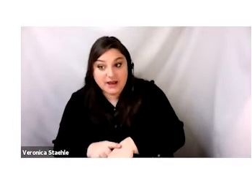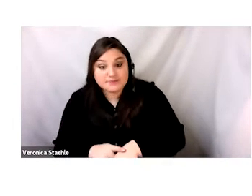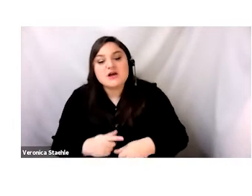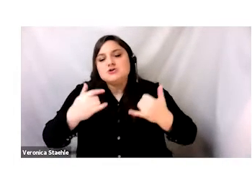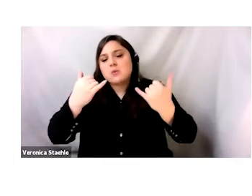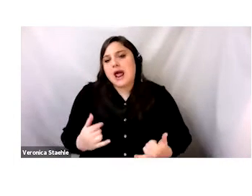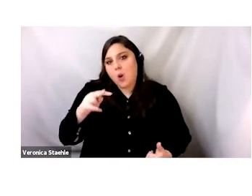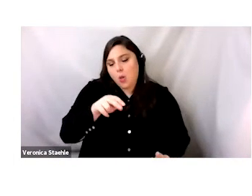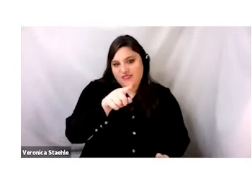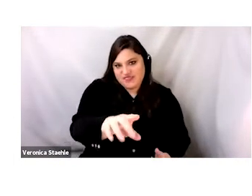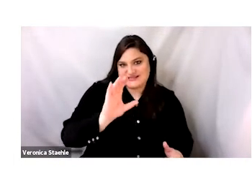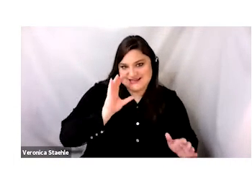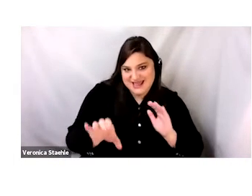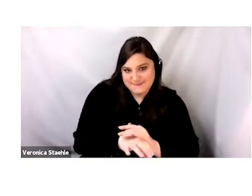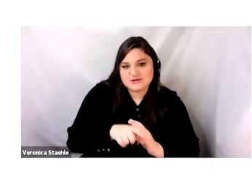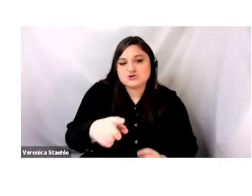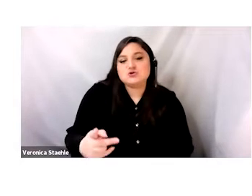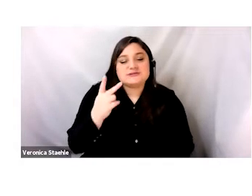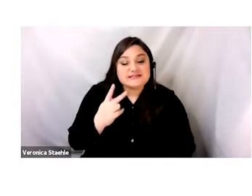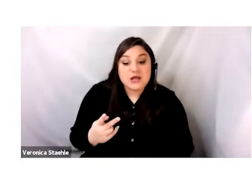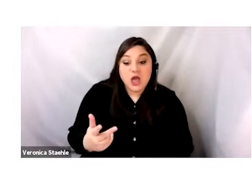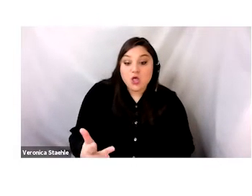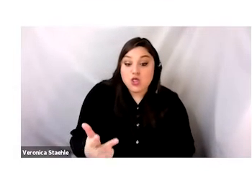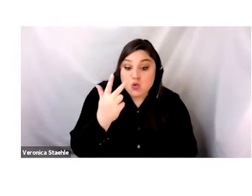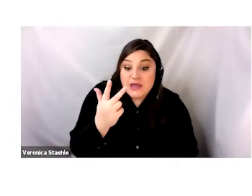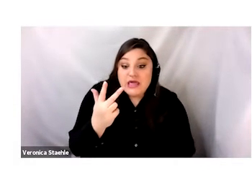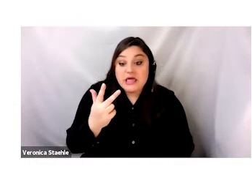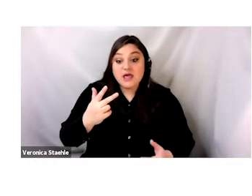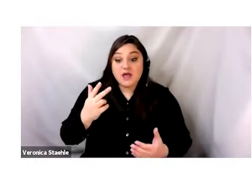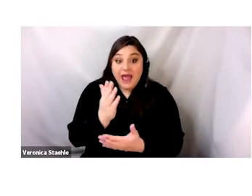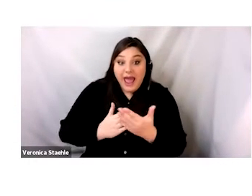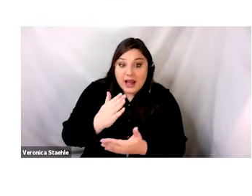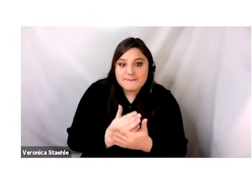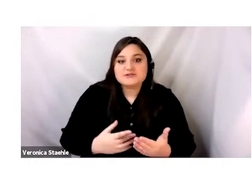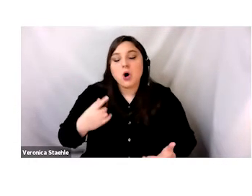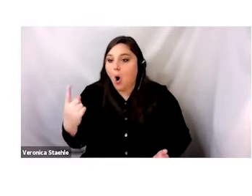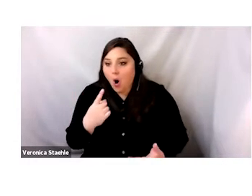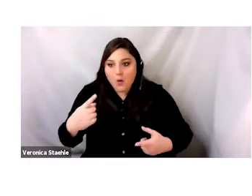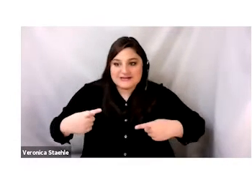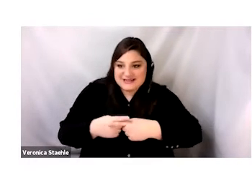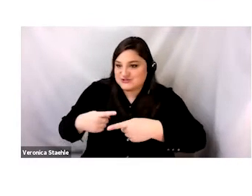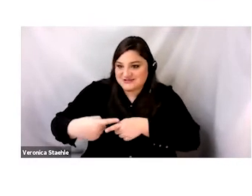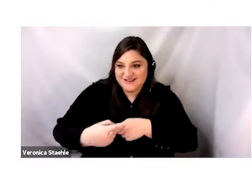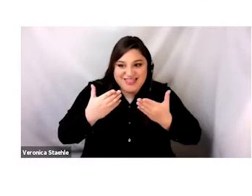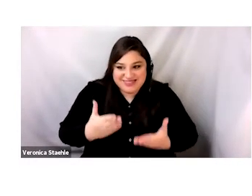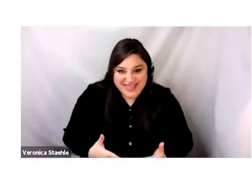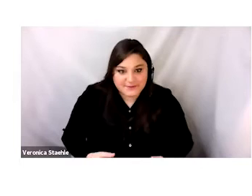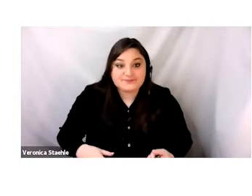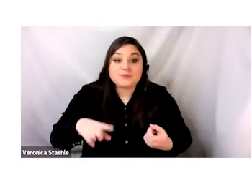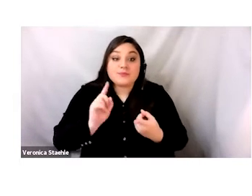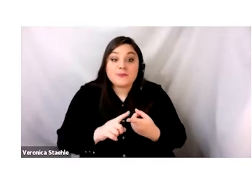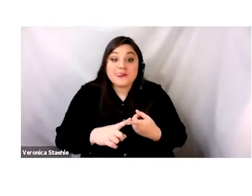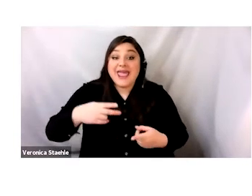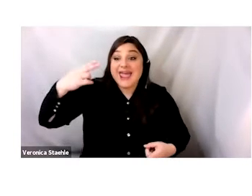two elements that we intentionally have intersecting with every single step of the creative problem solving process. The first one is history and